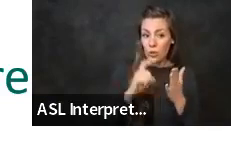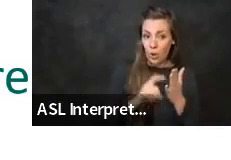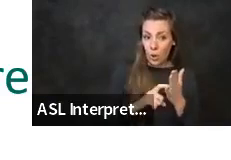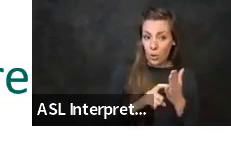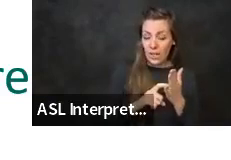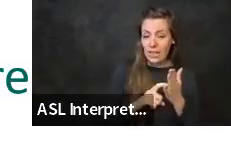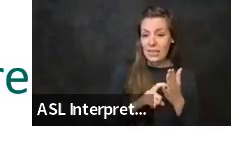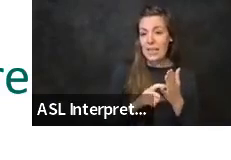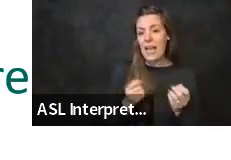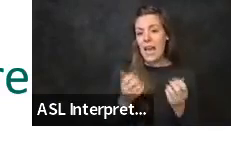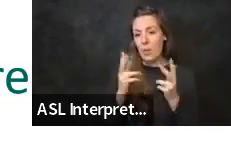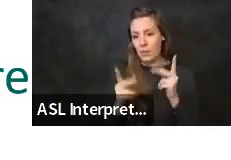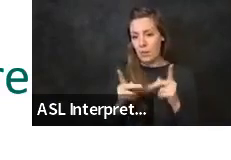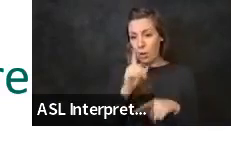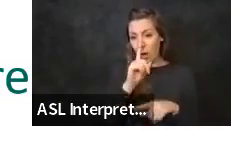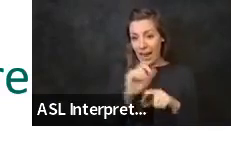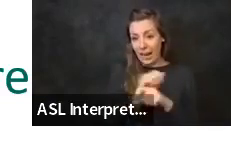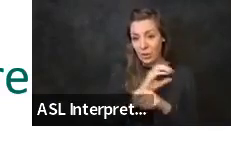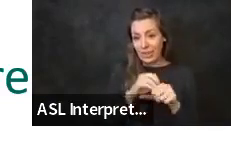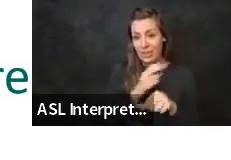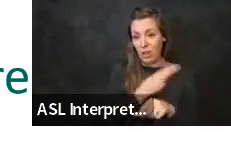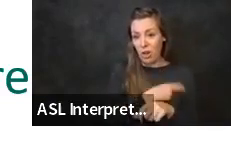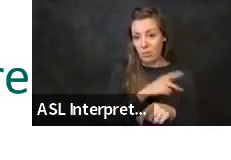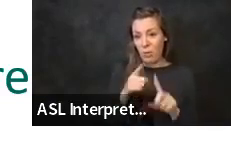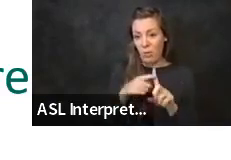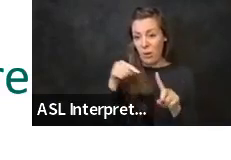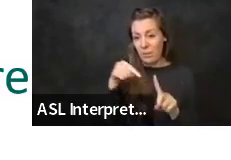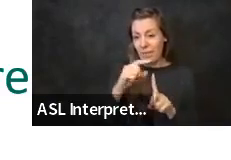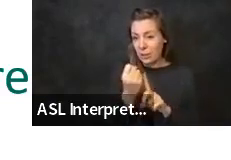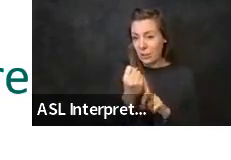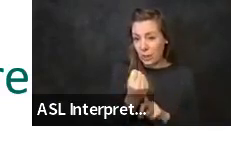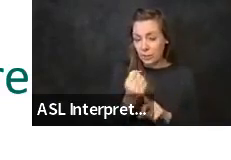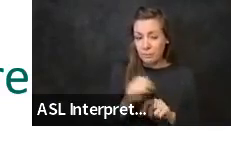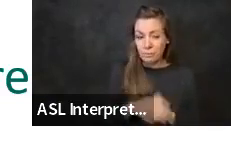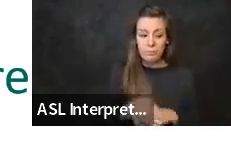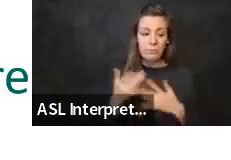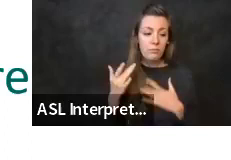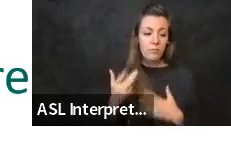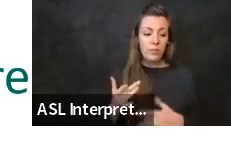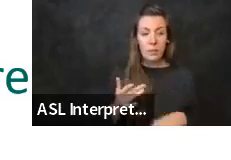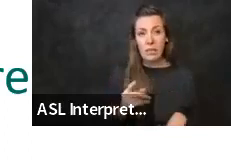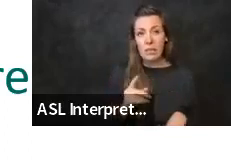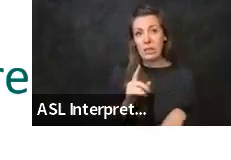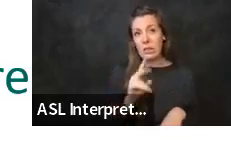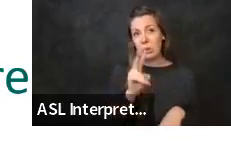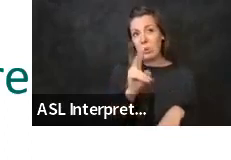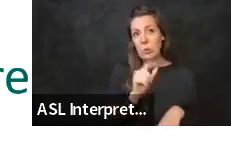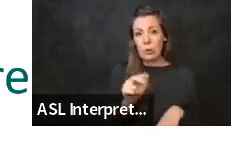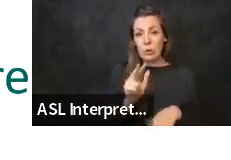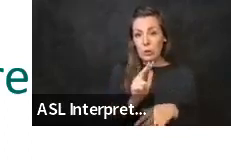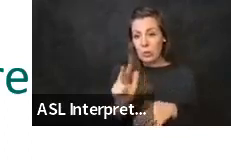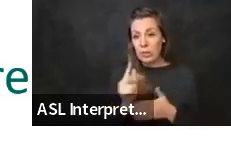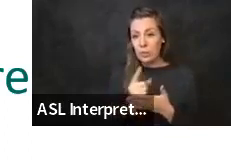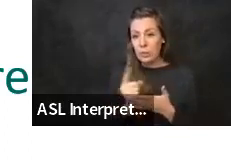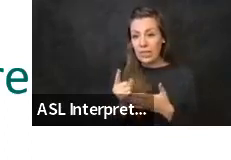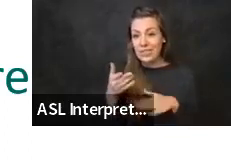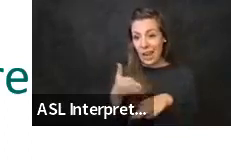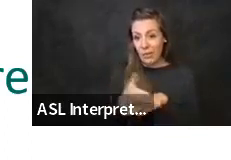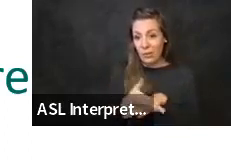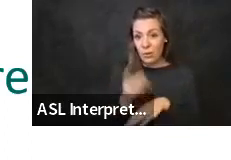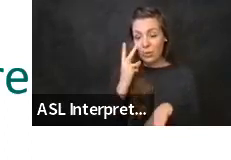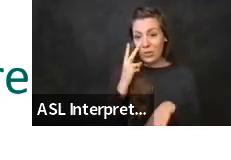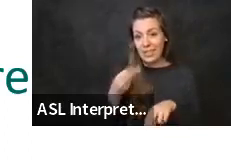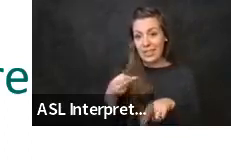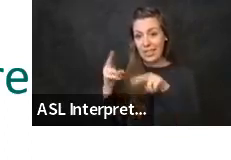our hospitalizations. Typically about 2 to 3 weeks after we see an increase